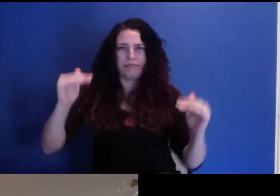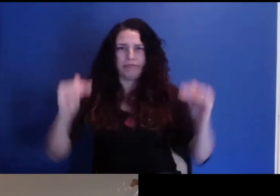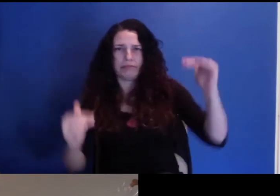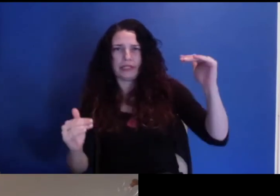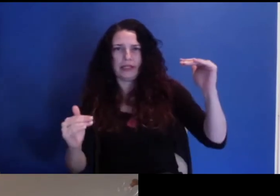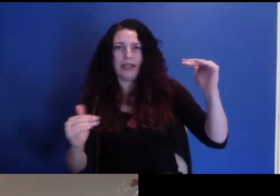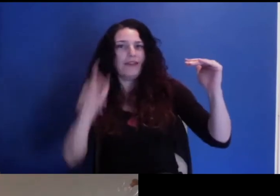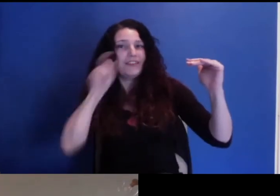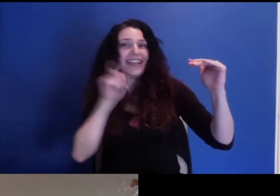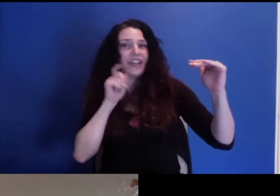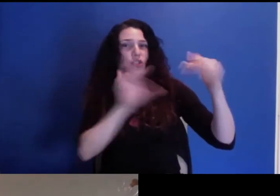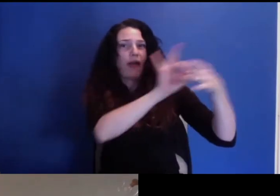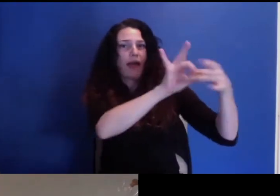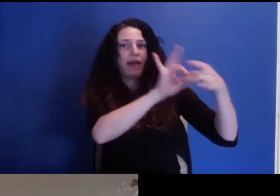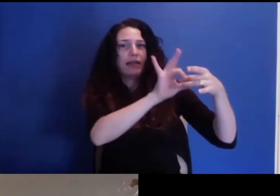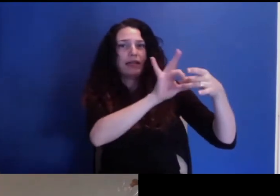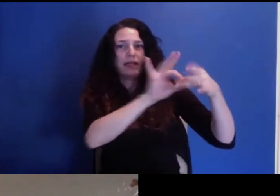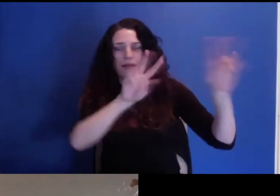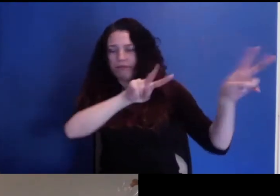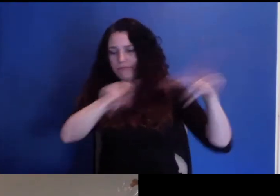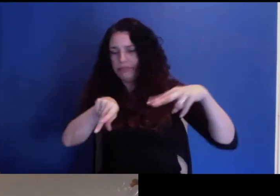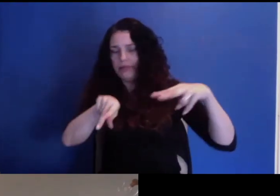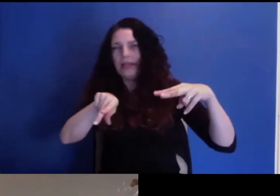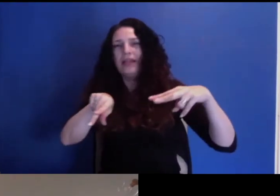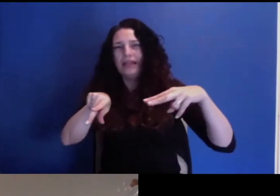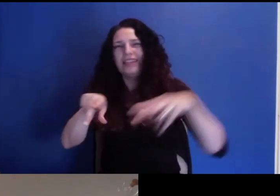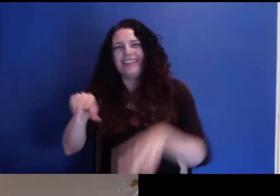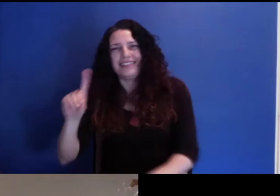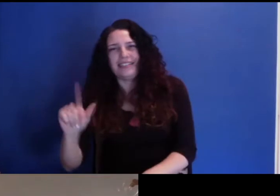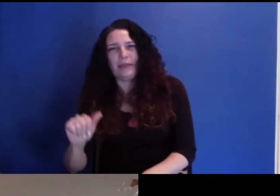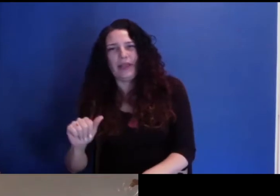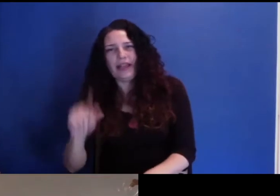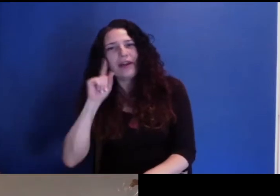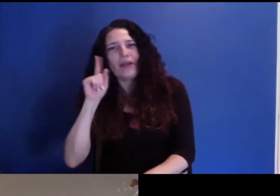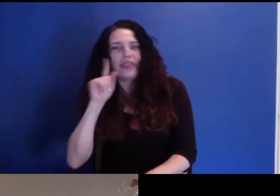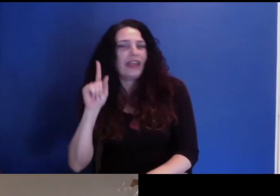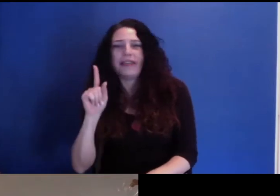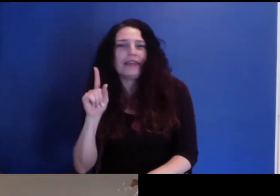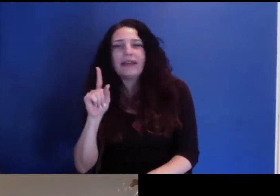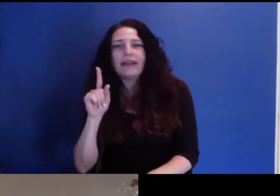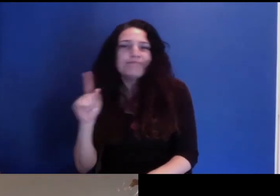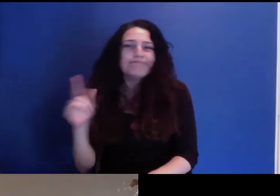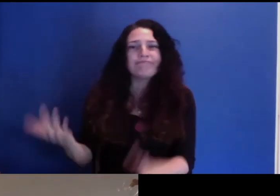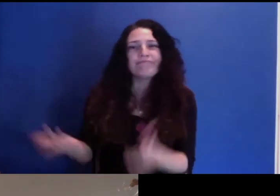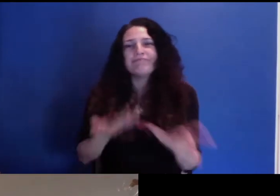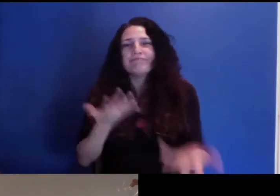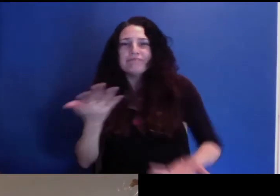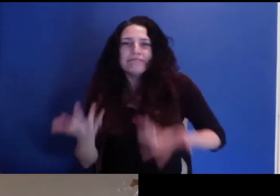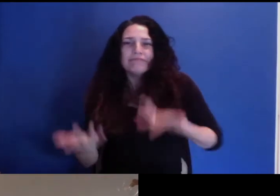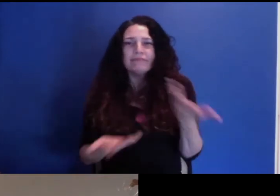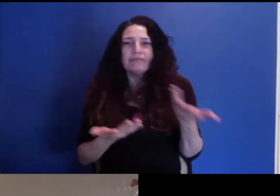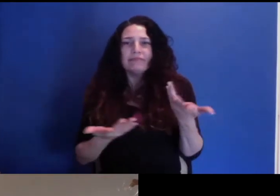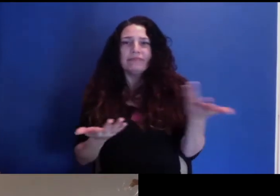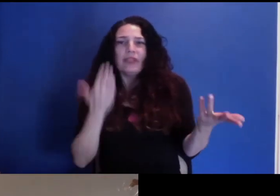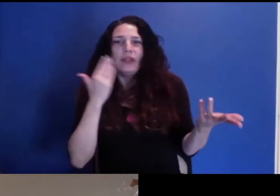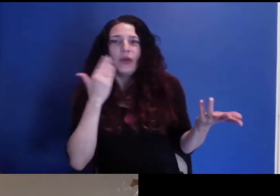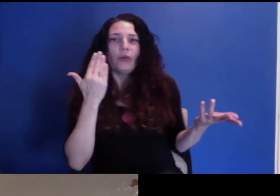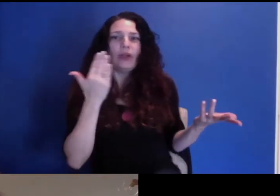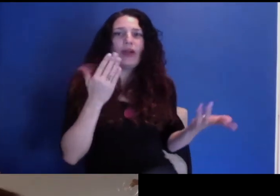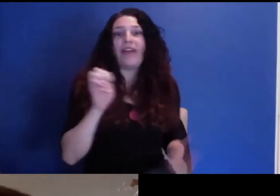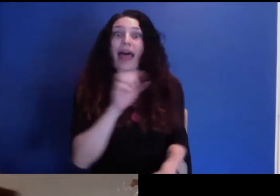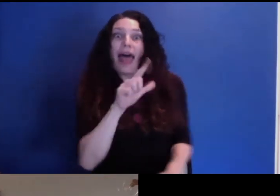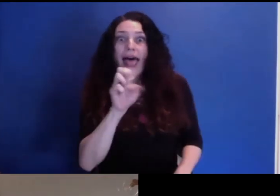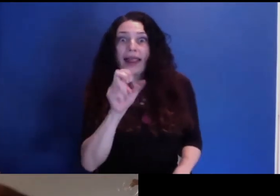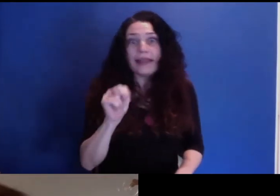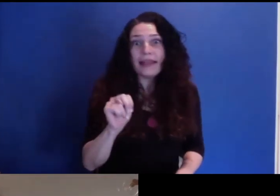off the way that sexuality has. You know, we don't have Ellen, I'm gay on time. We don't have any fucking, where are our covers,